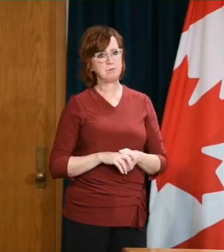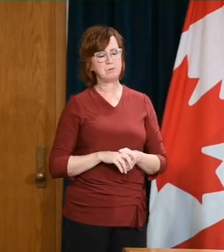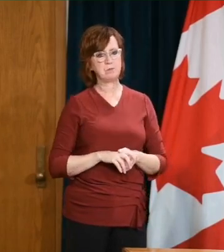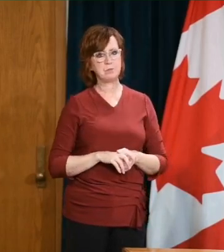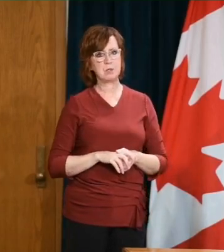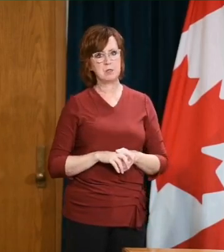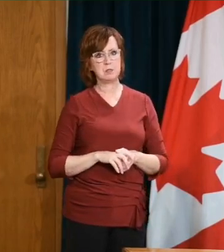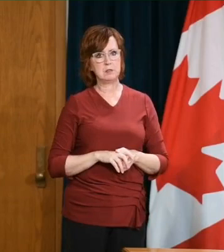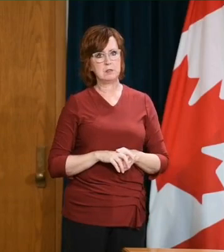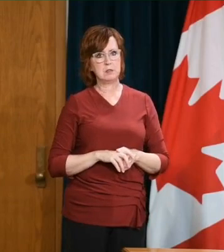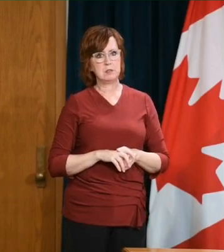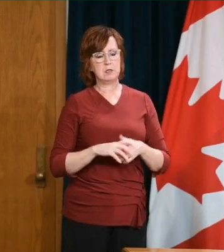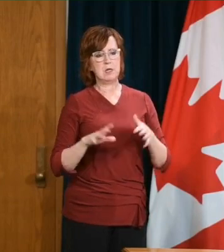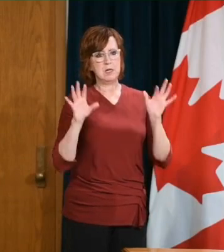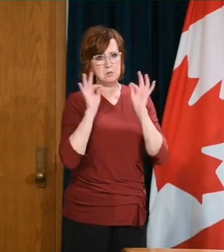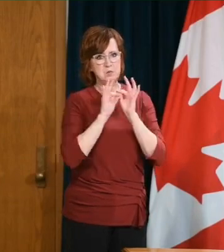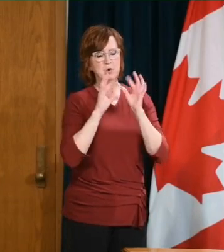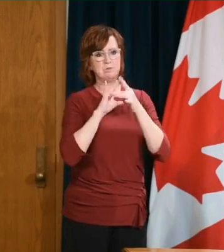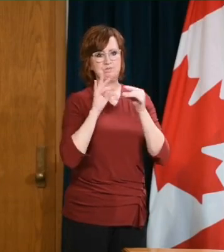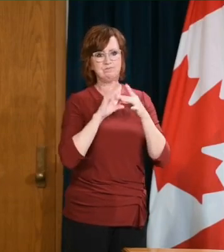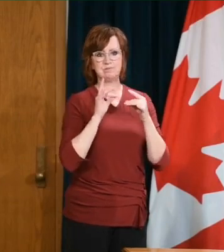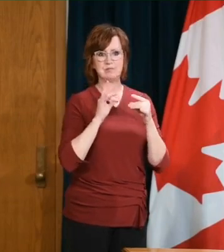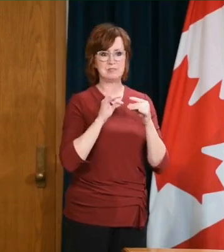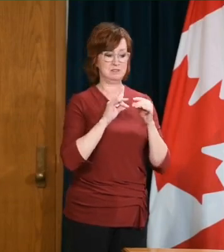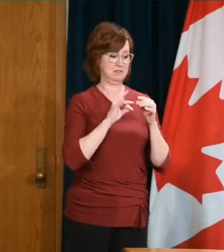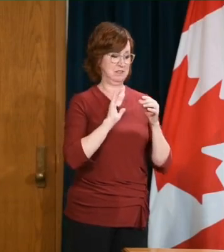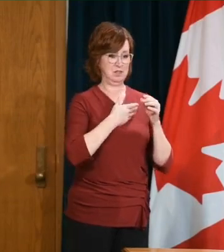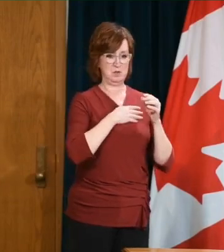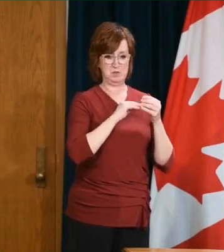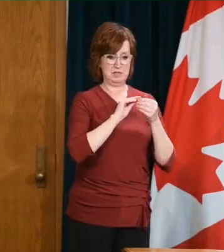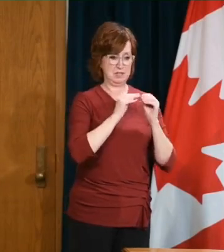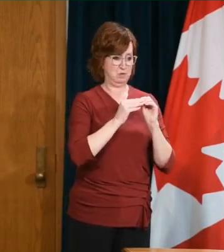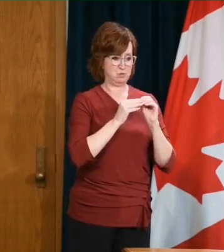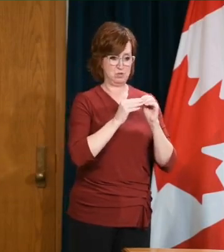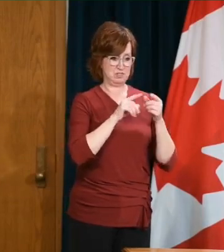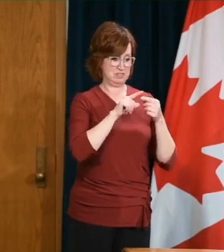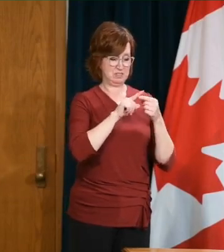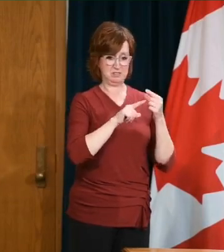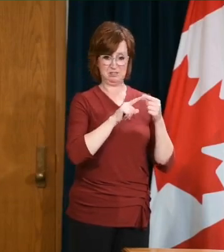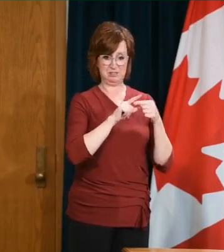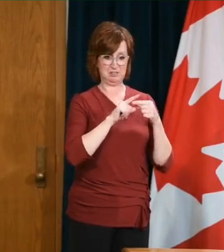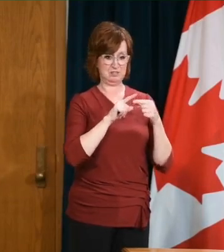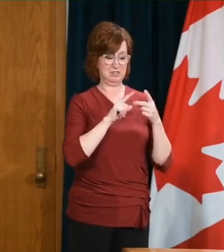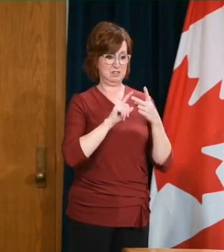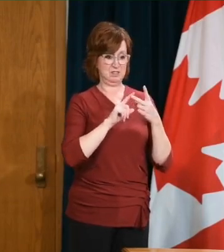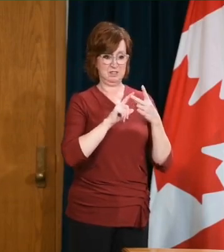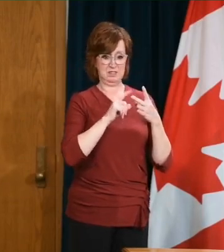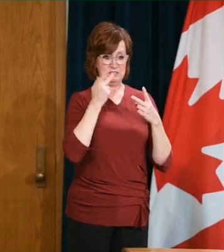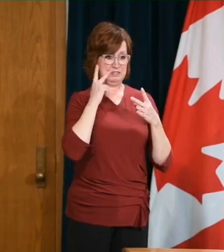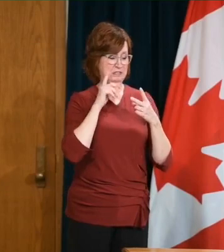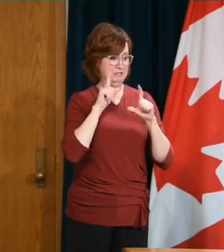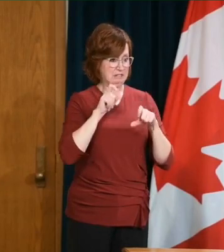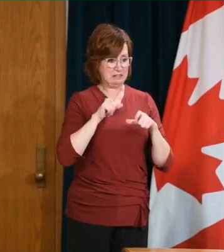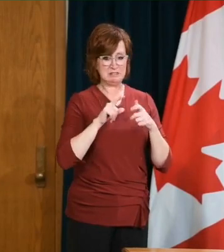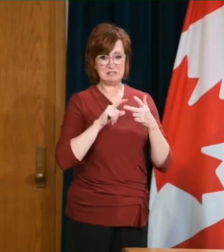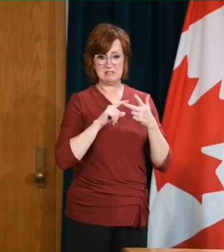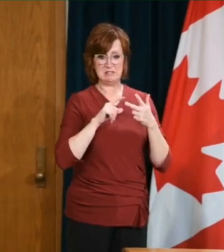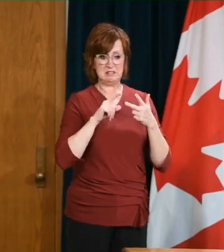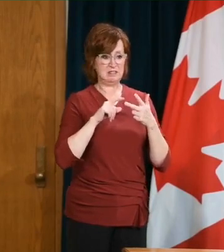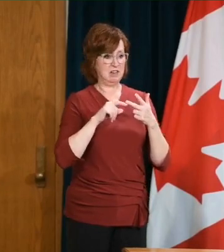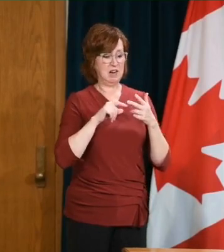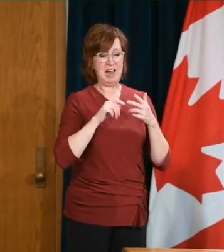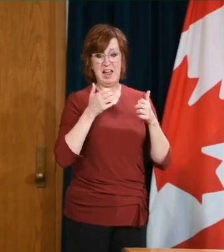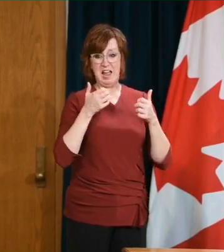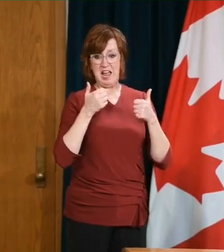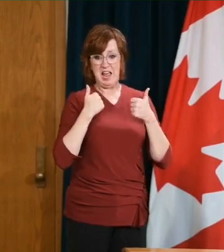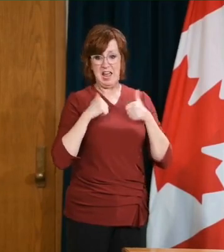numbers and test results, there's no part of the province that one can say, okay, I don't have to practice hand washing, physical distancing,